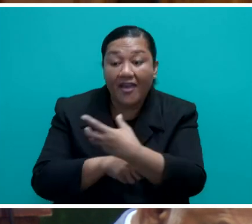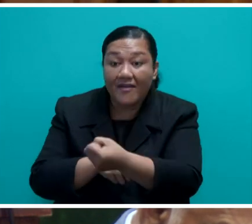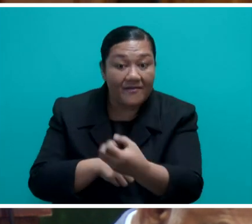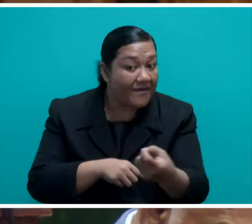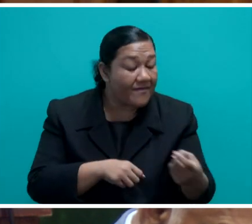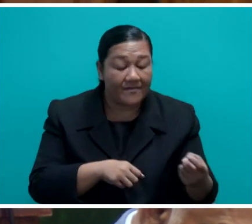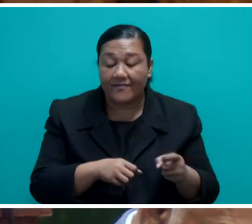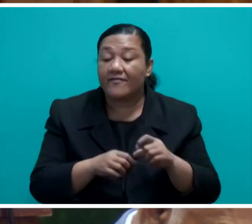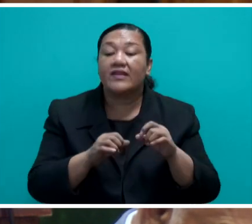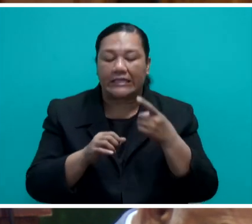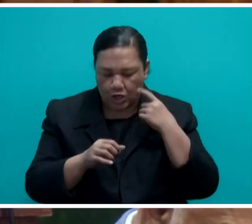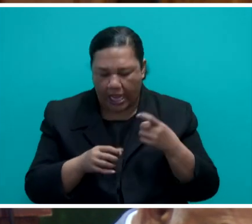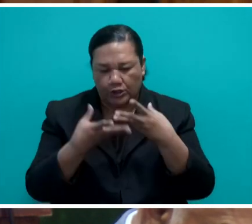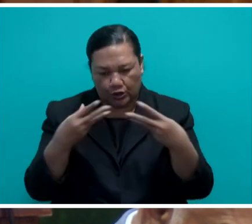finally,